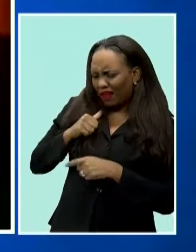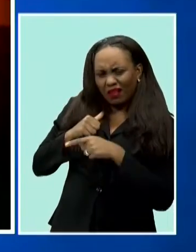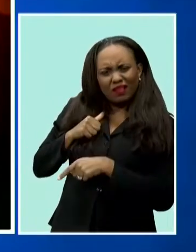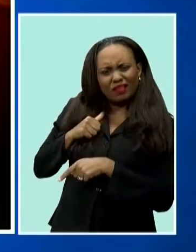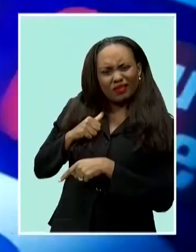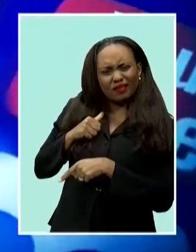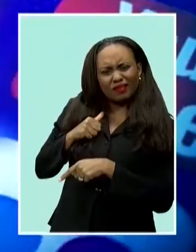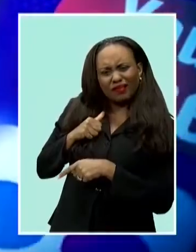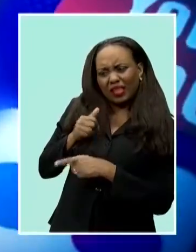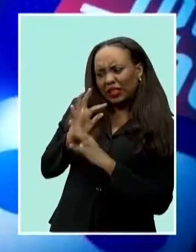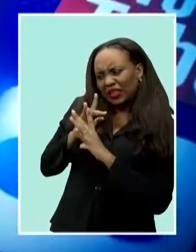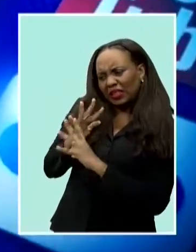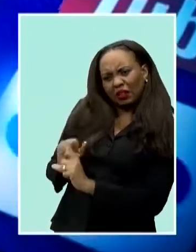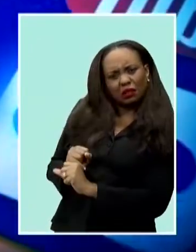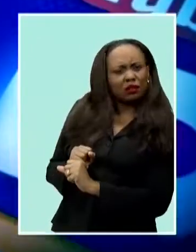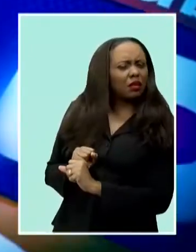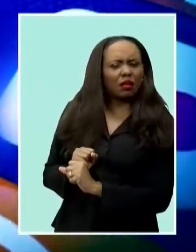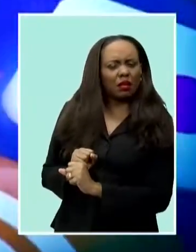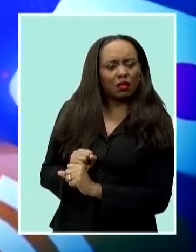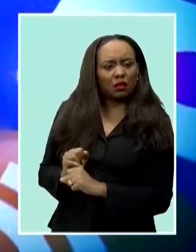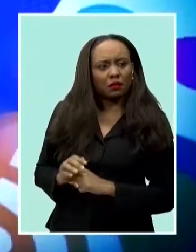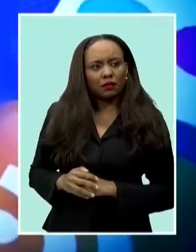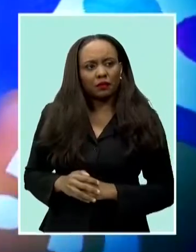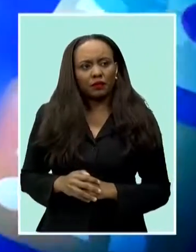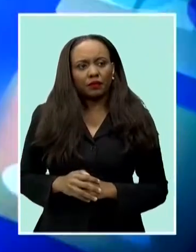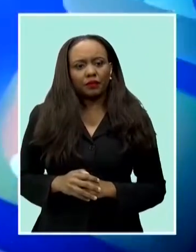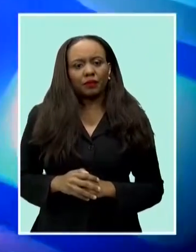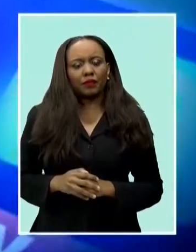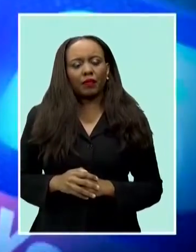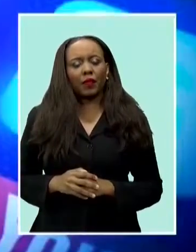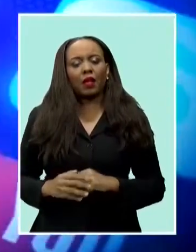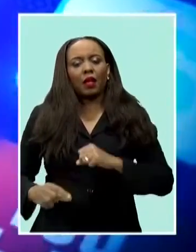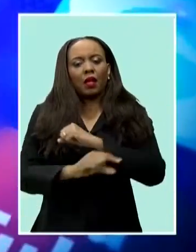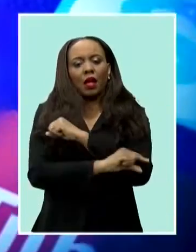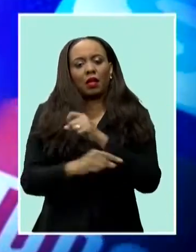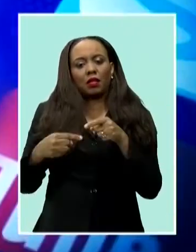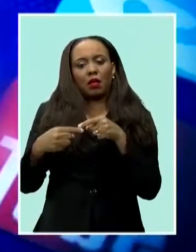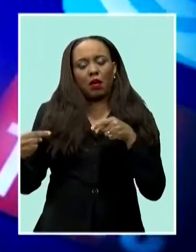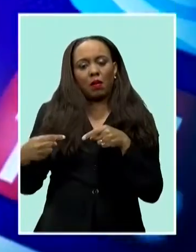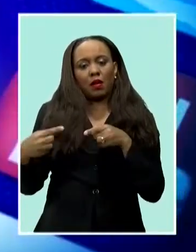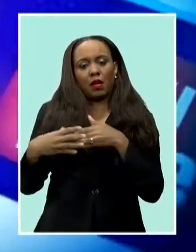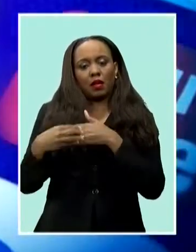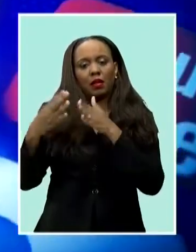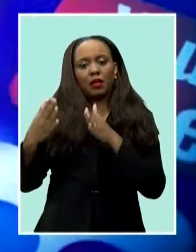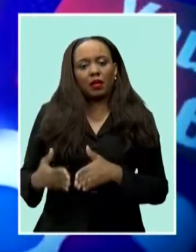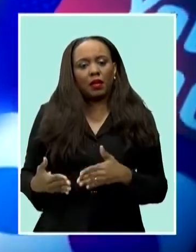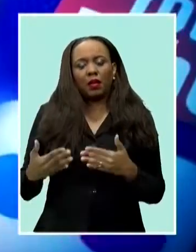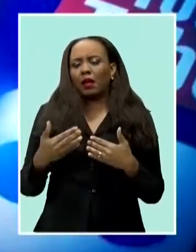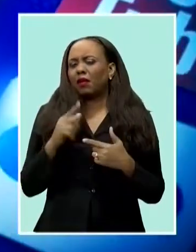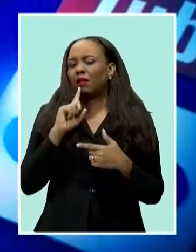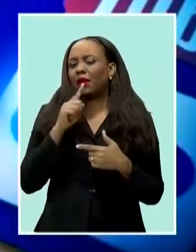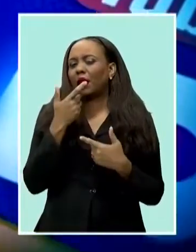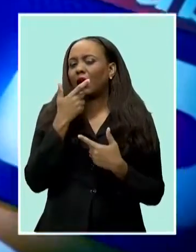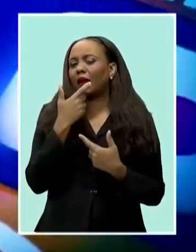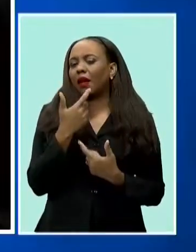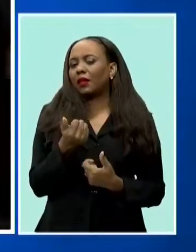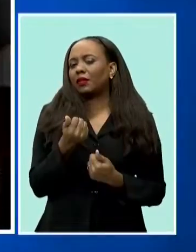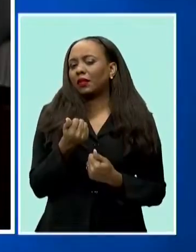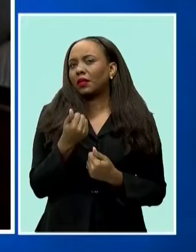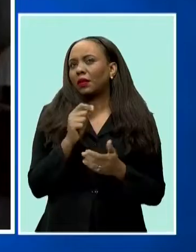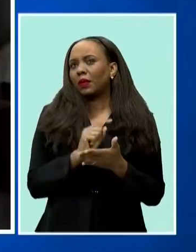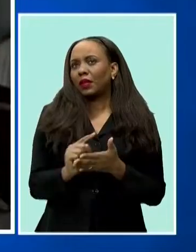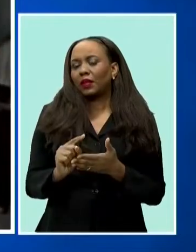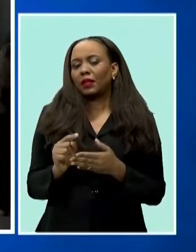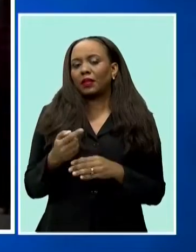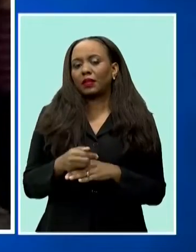preying on. Now, Guyana's opposition leader Barat Jagdeo has been having an interesting week. Earlier today,